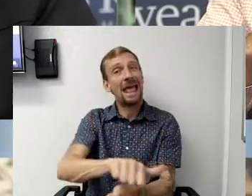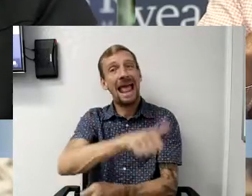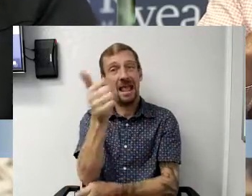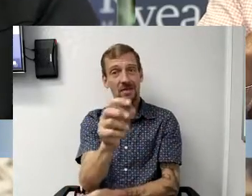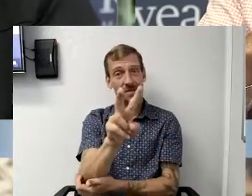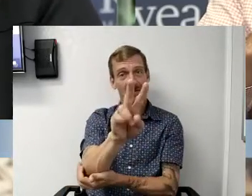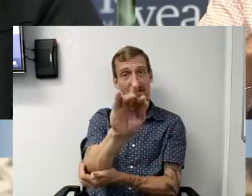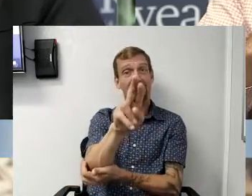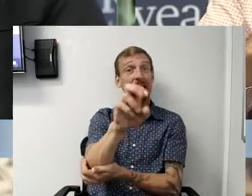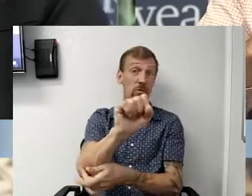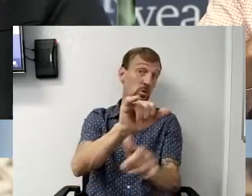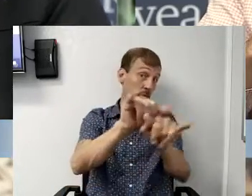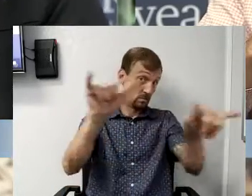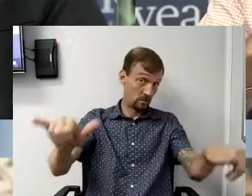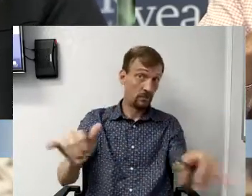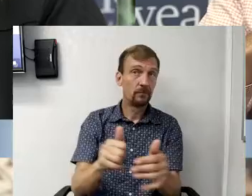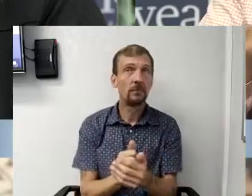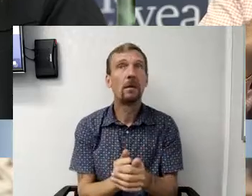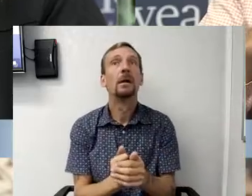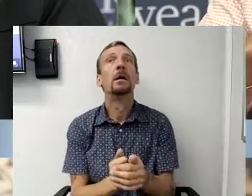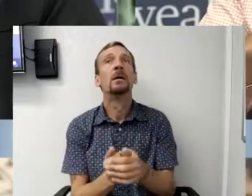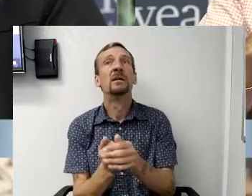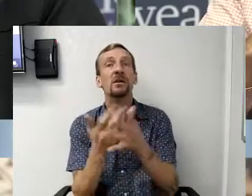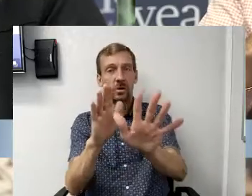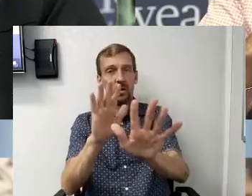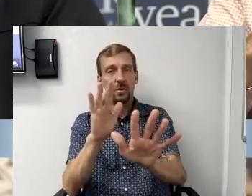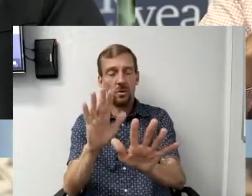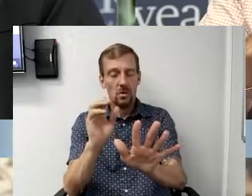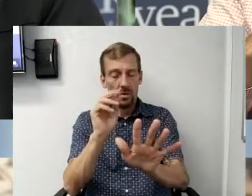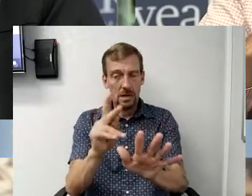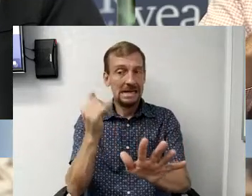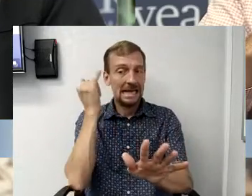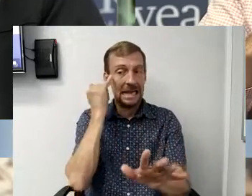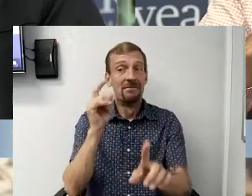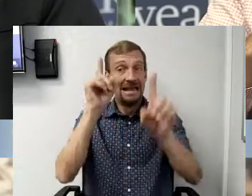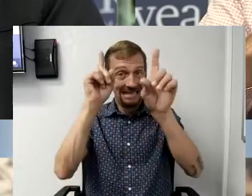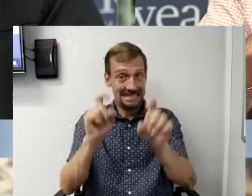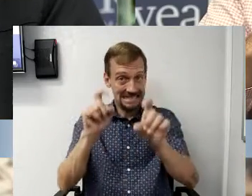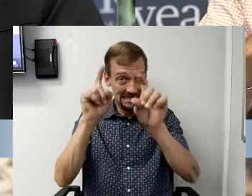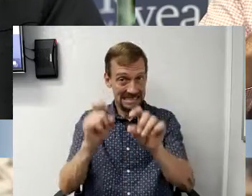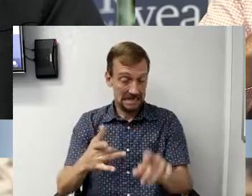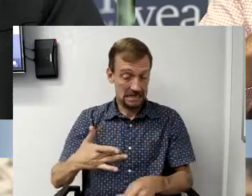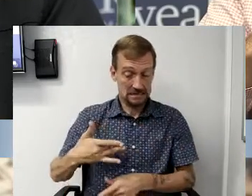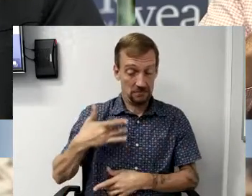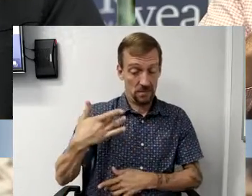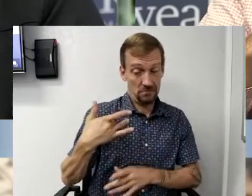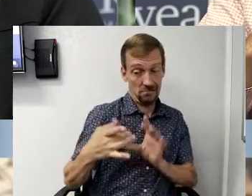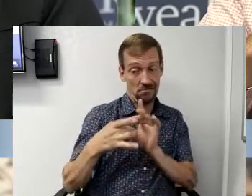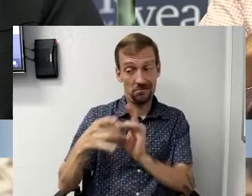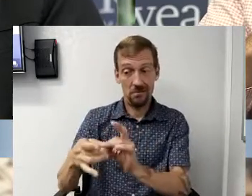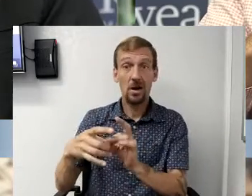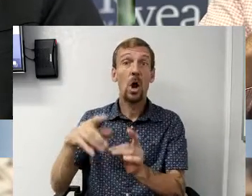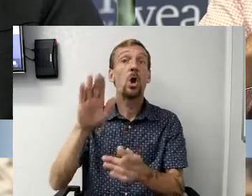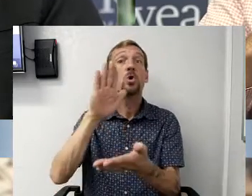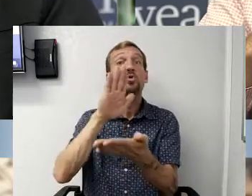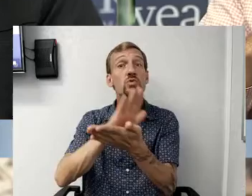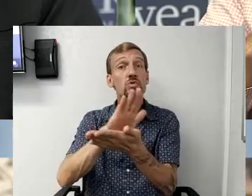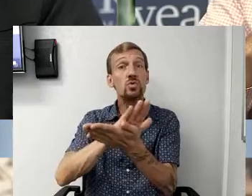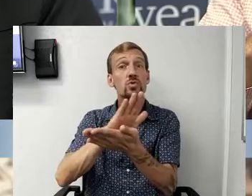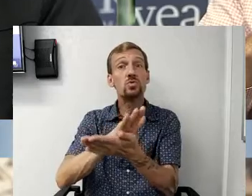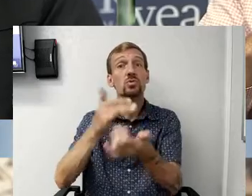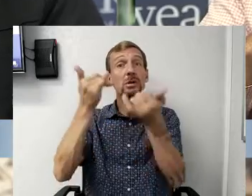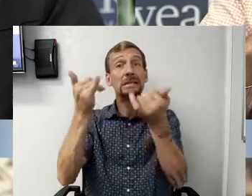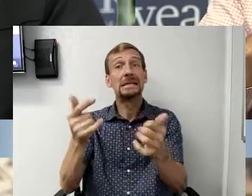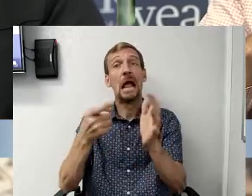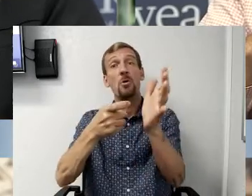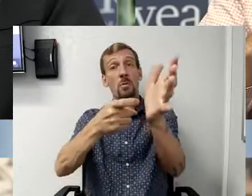the standard is to test, if the standard to test is symptomatic, is there such a thing as schools asking for routine